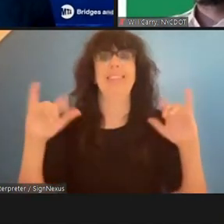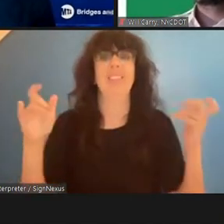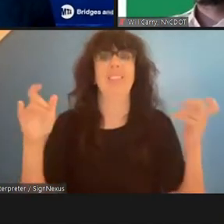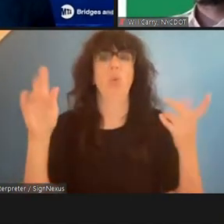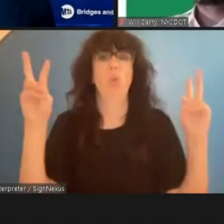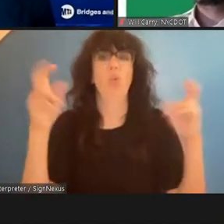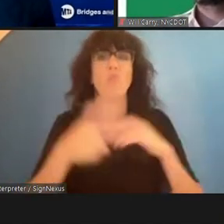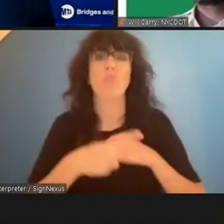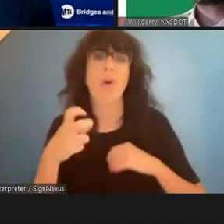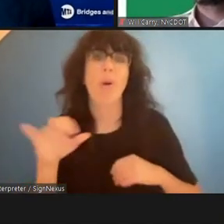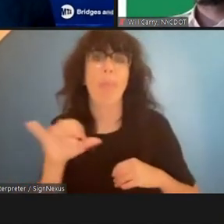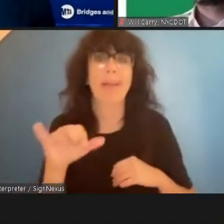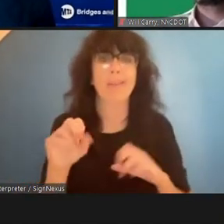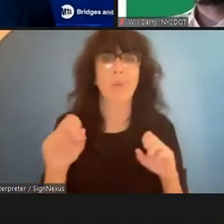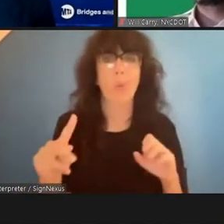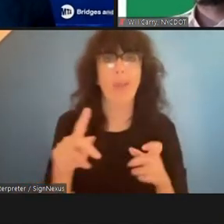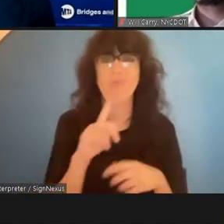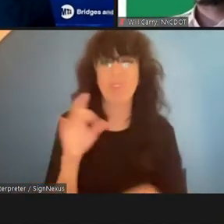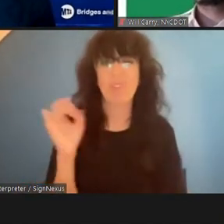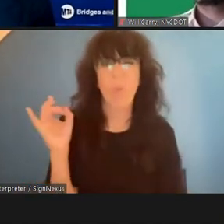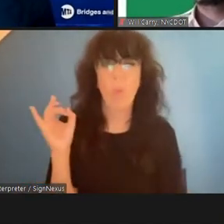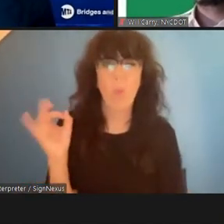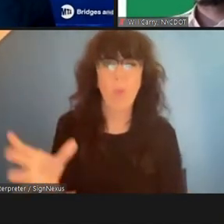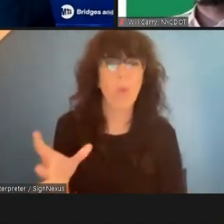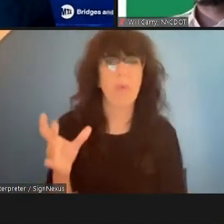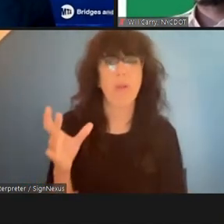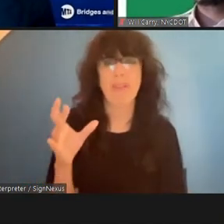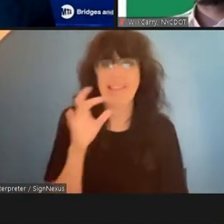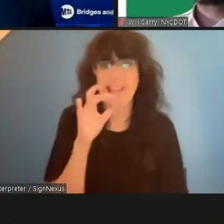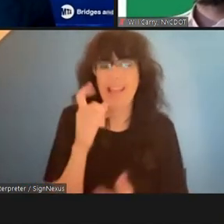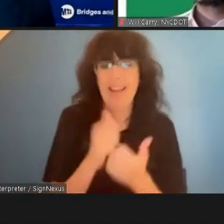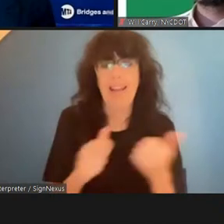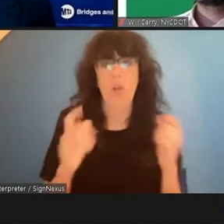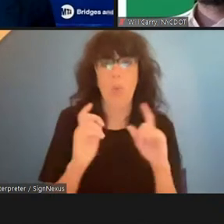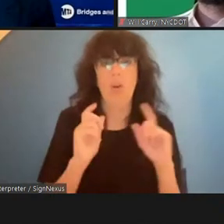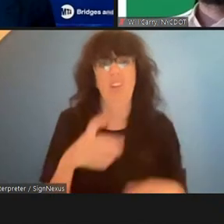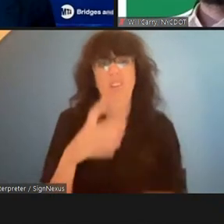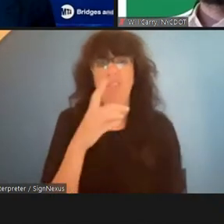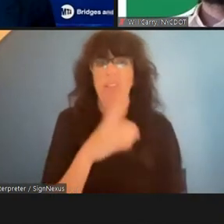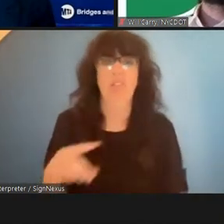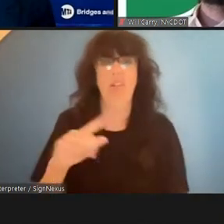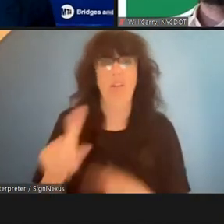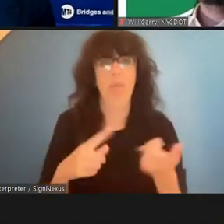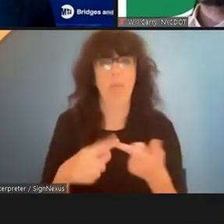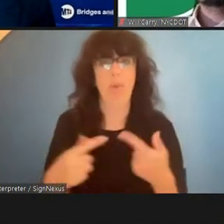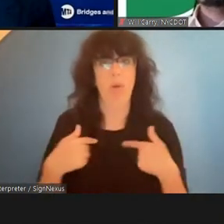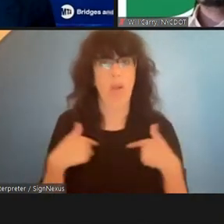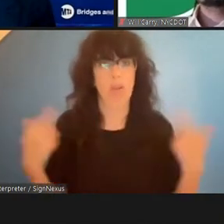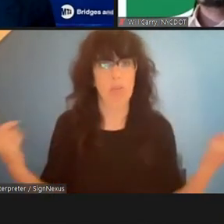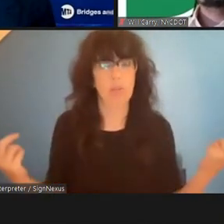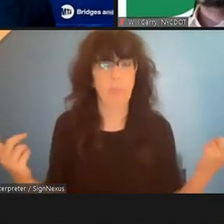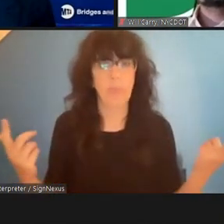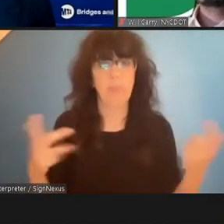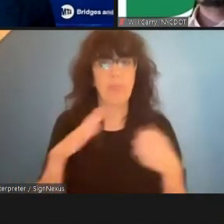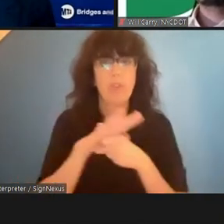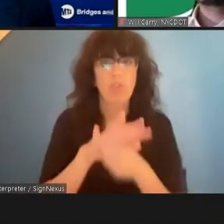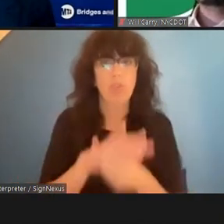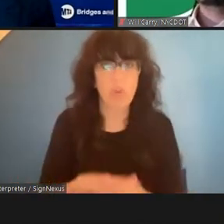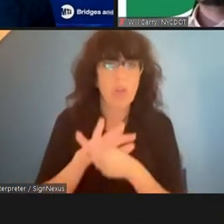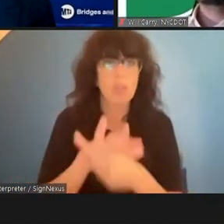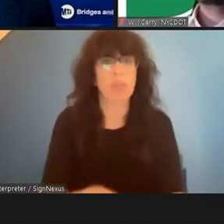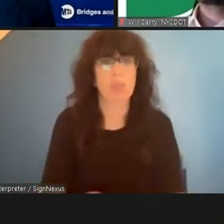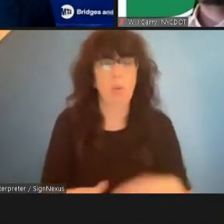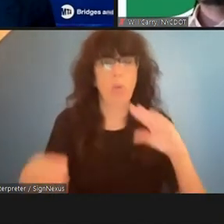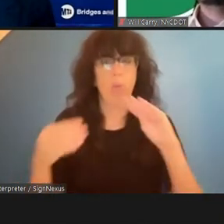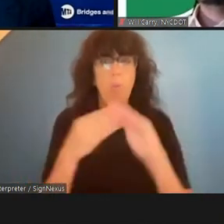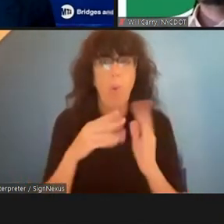okay it's a shame that not anyone gives a damn about us and keeps stressing us with more payments and more bills the